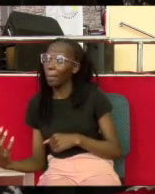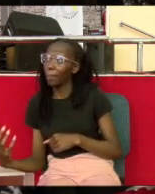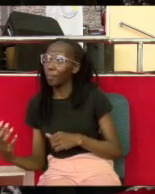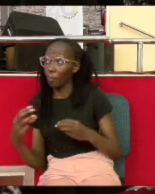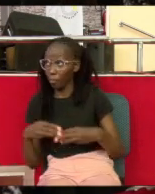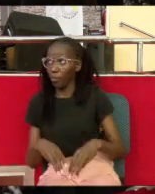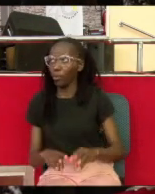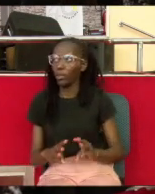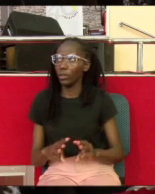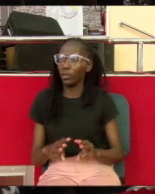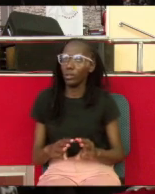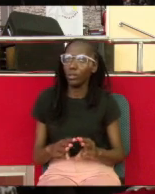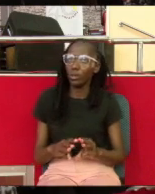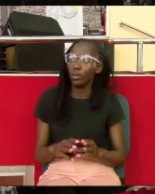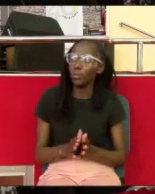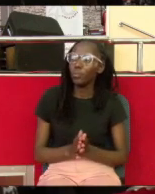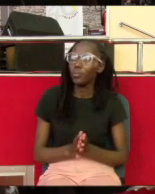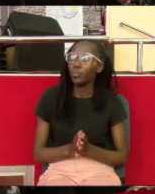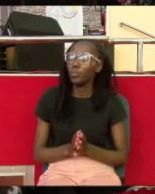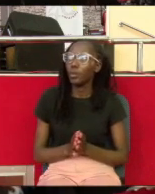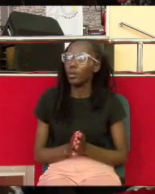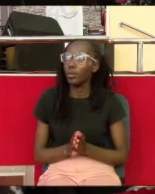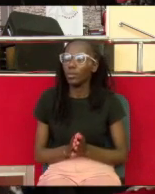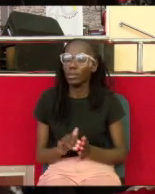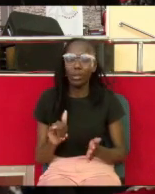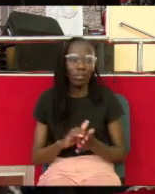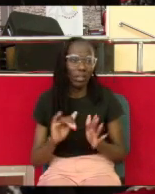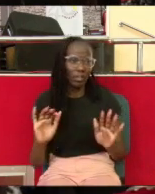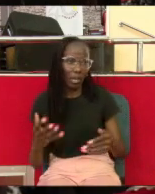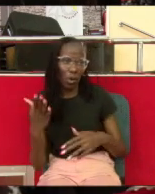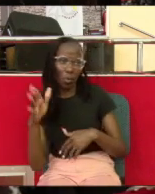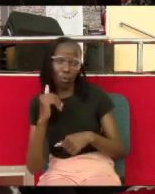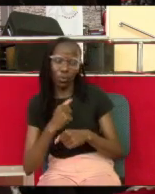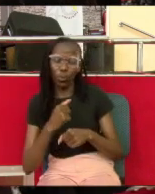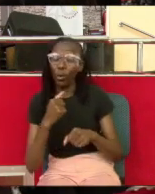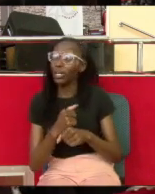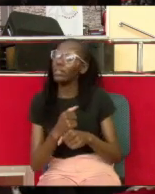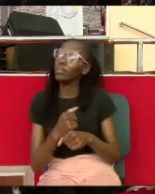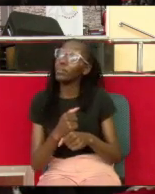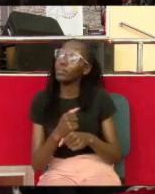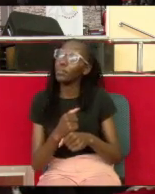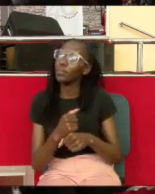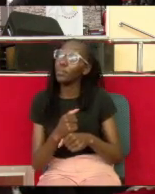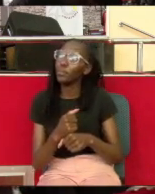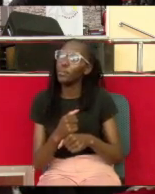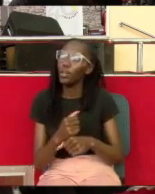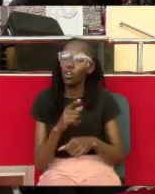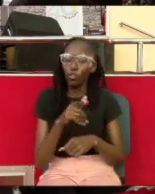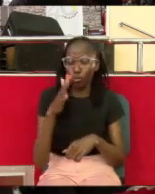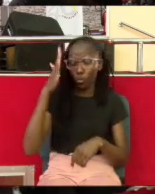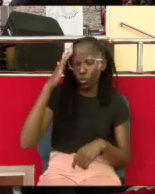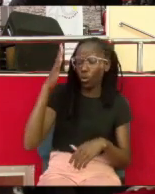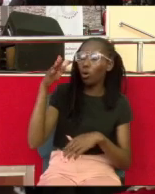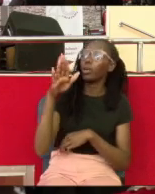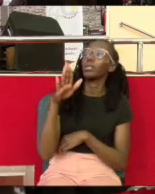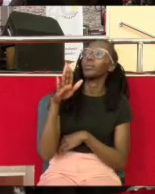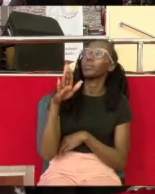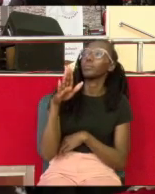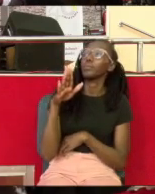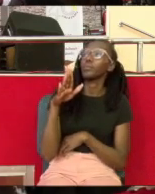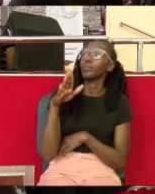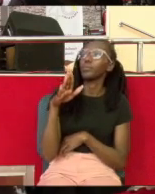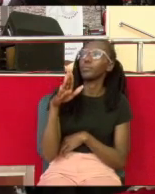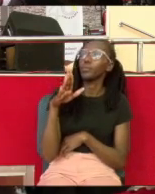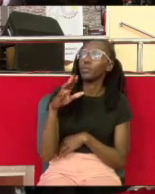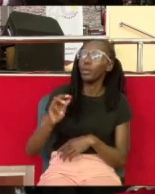We had no bill to pay. That is how God would work. In acknowledging God, we are